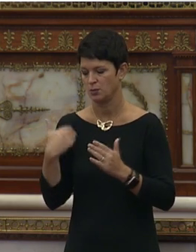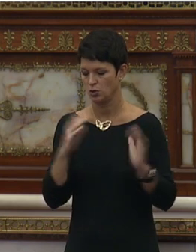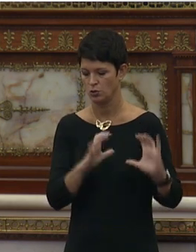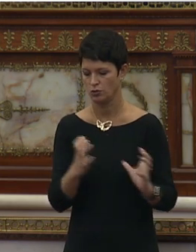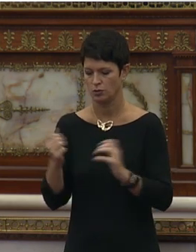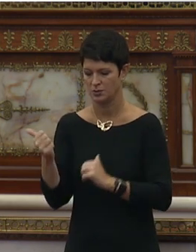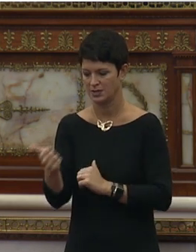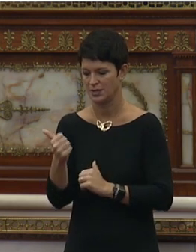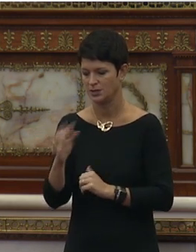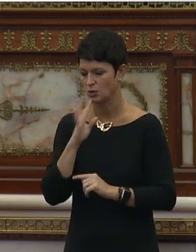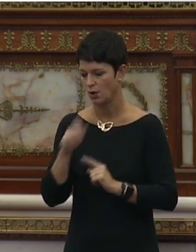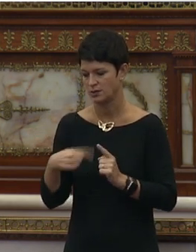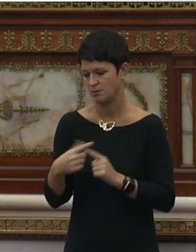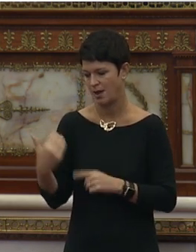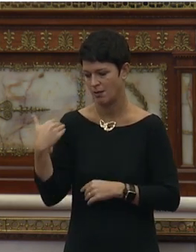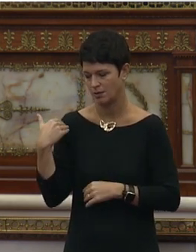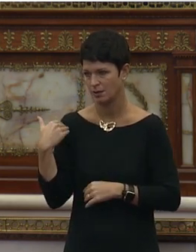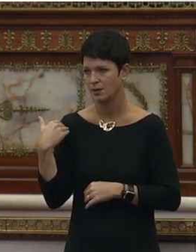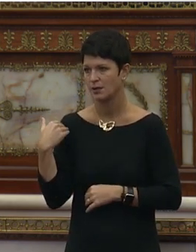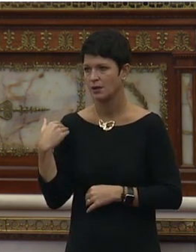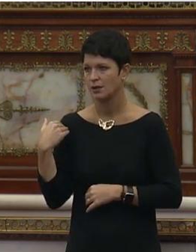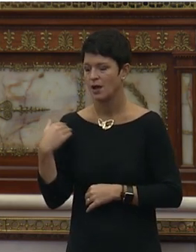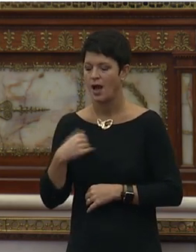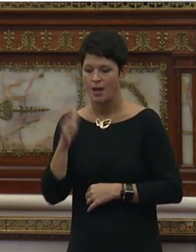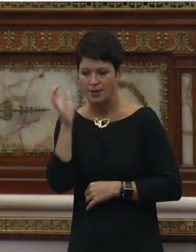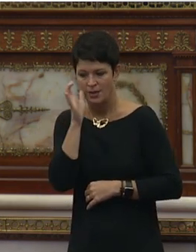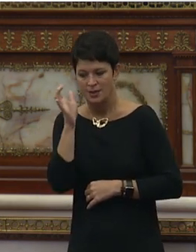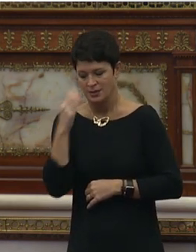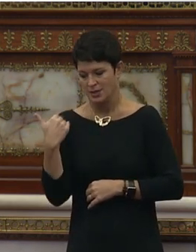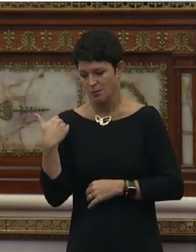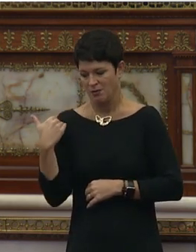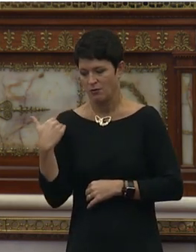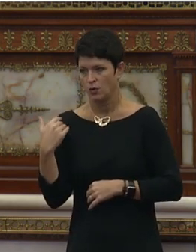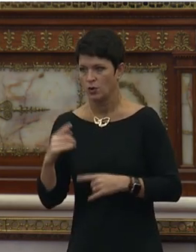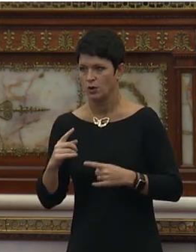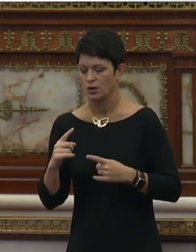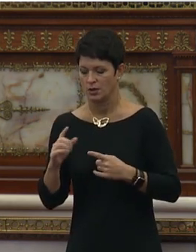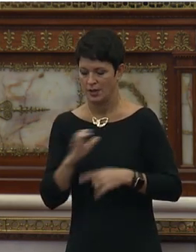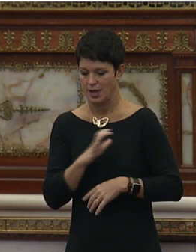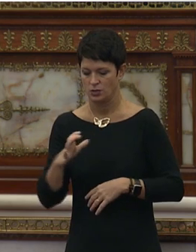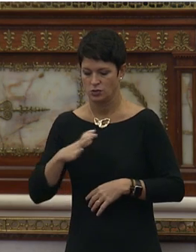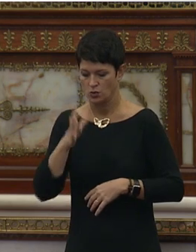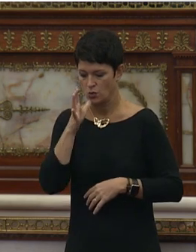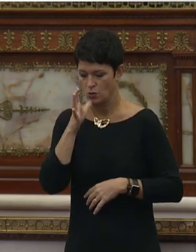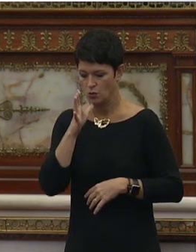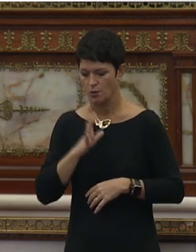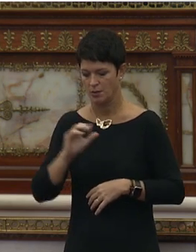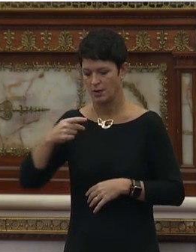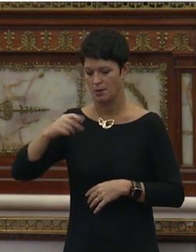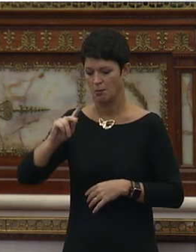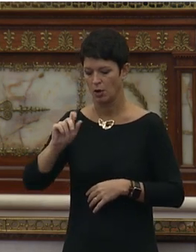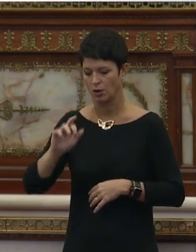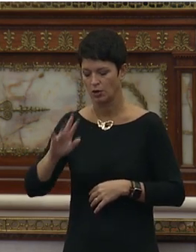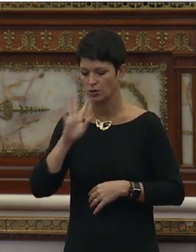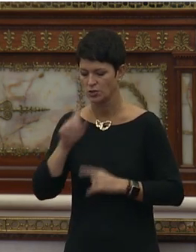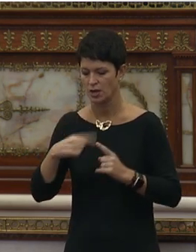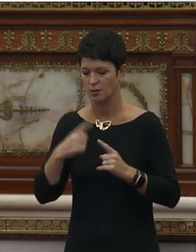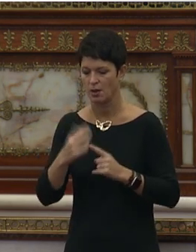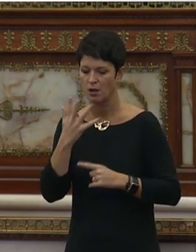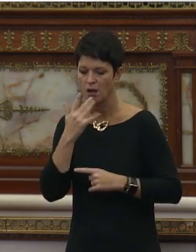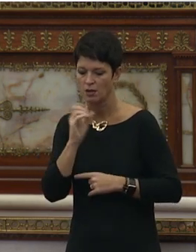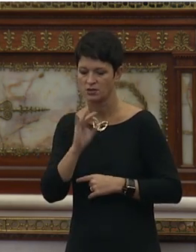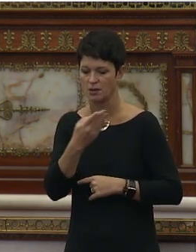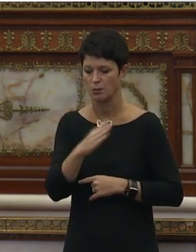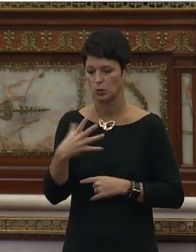he was talking about, and I was listening earlier to Councilmember Parker talk about the colors of blue